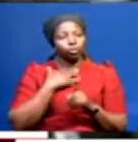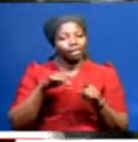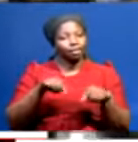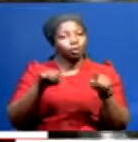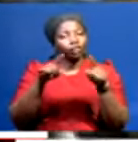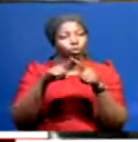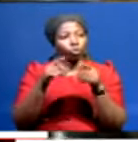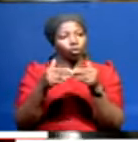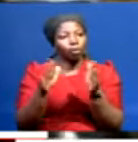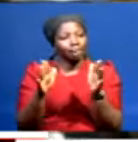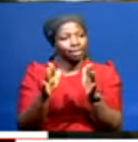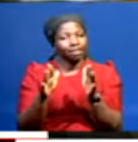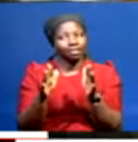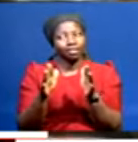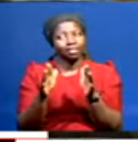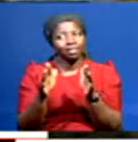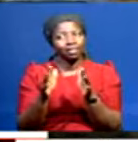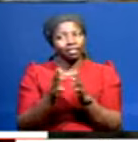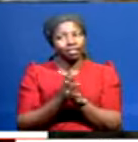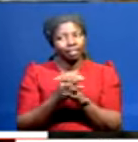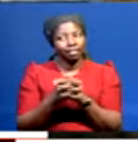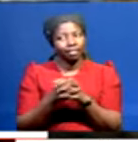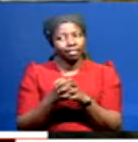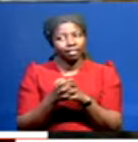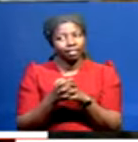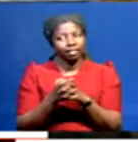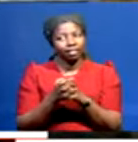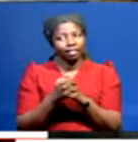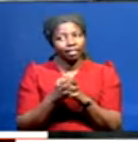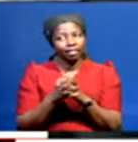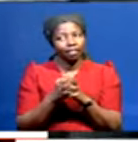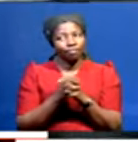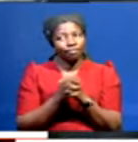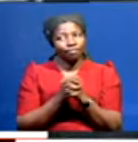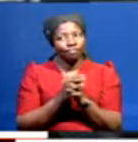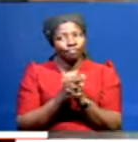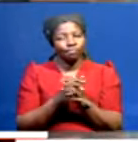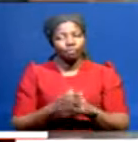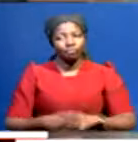which have been closed and which are hindrance to the free movement of people.